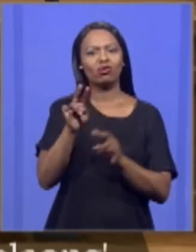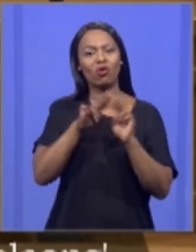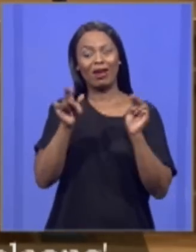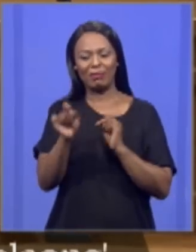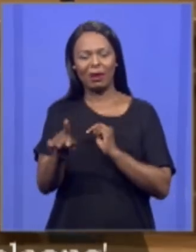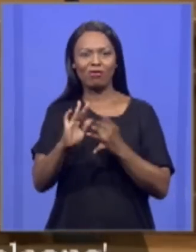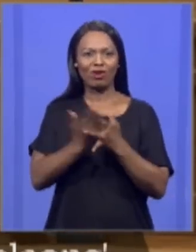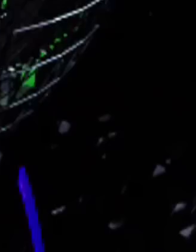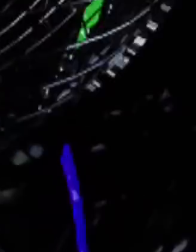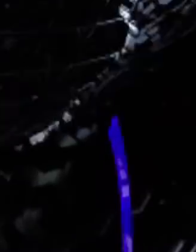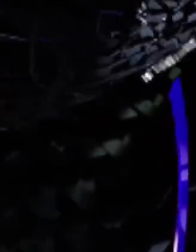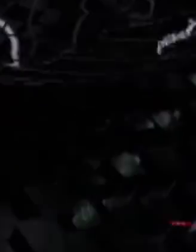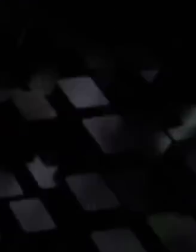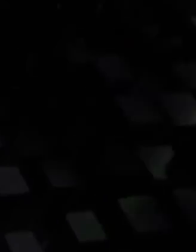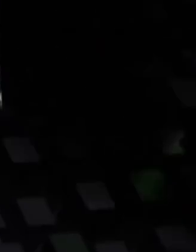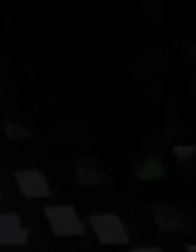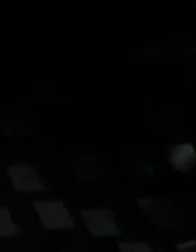golegetšwego yona.